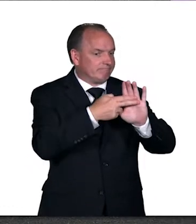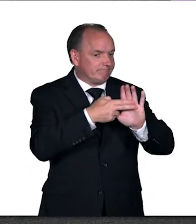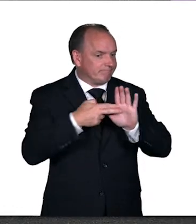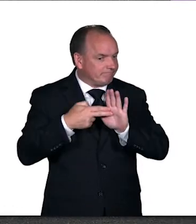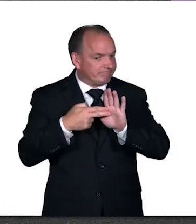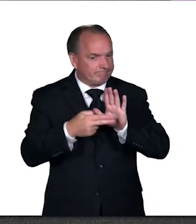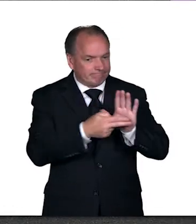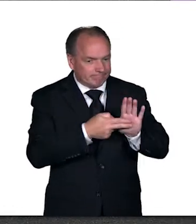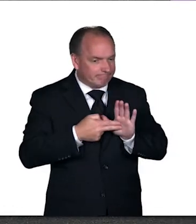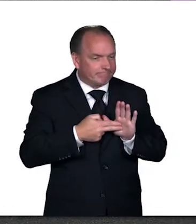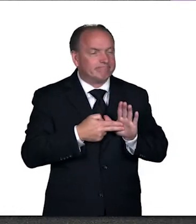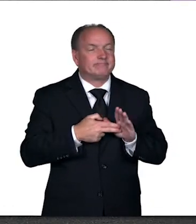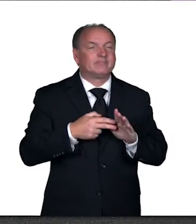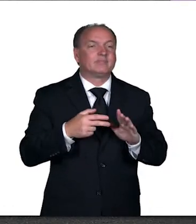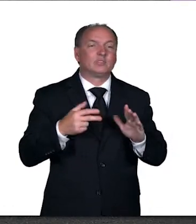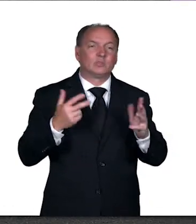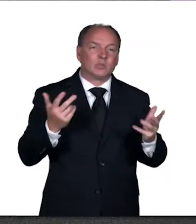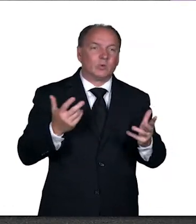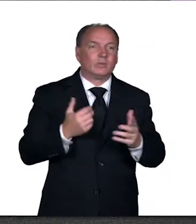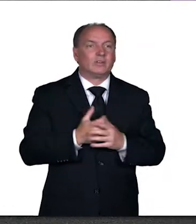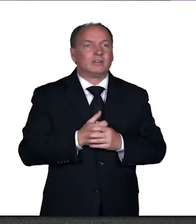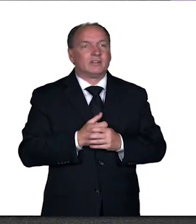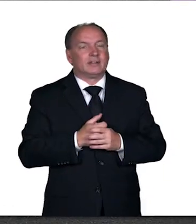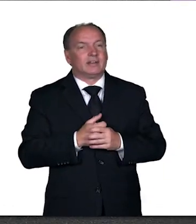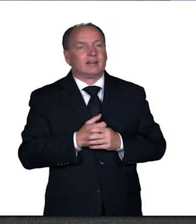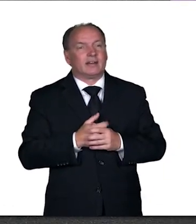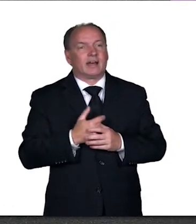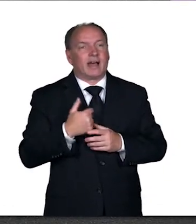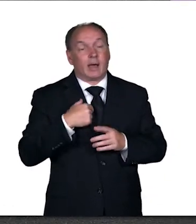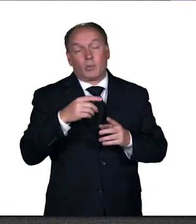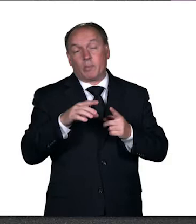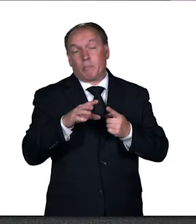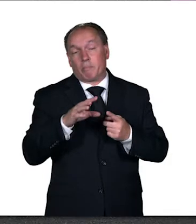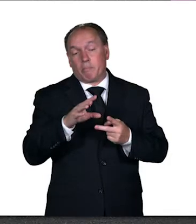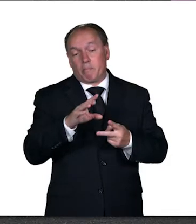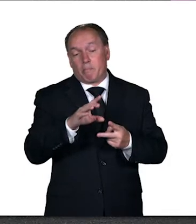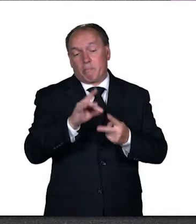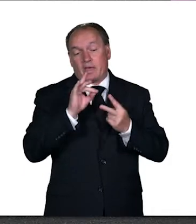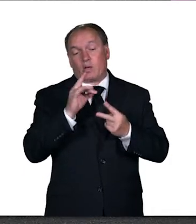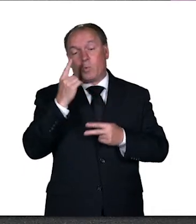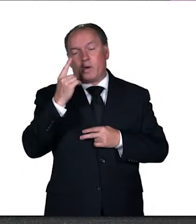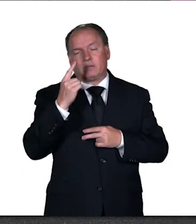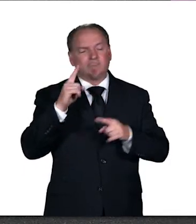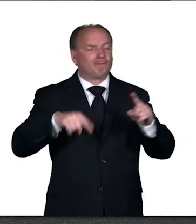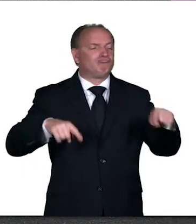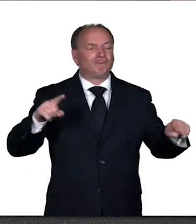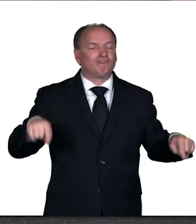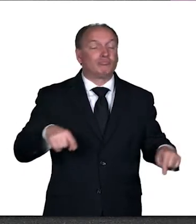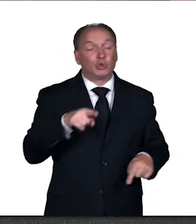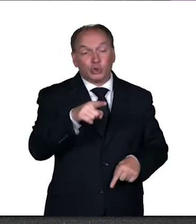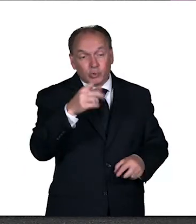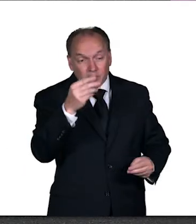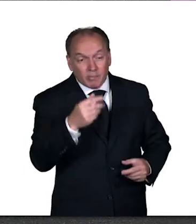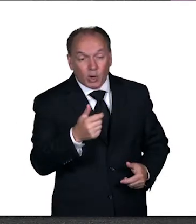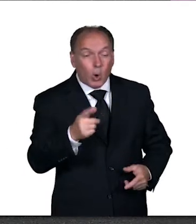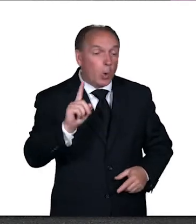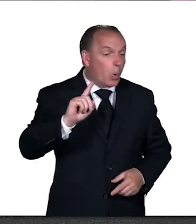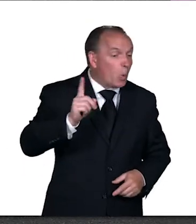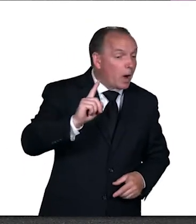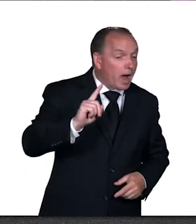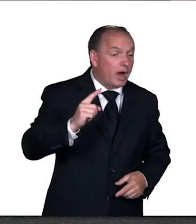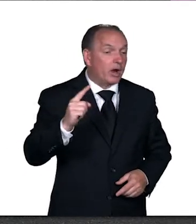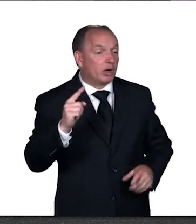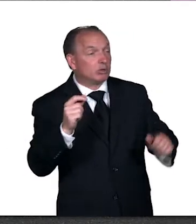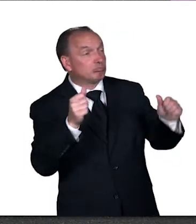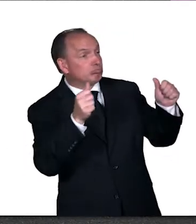our plant. So I am going to pick one and it's going to be a random one and we are going to get to figure